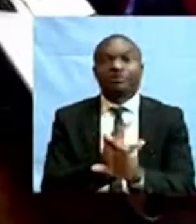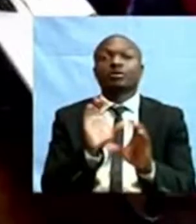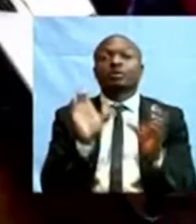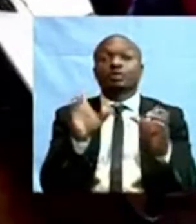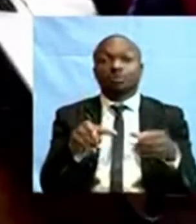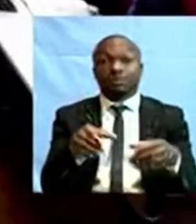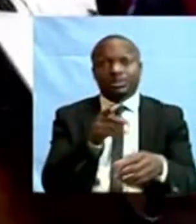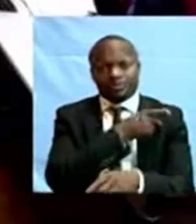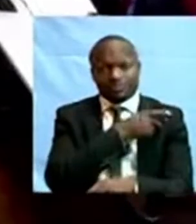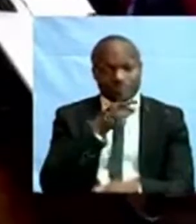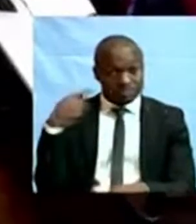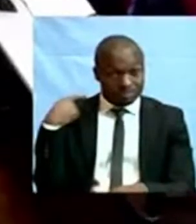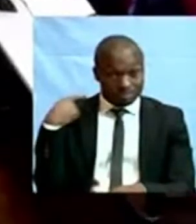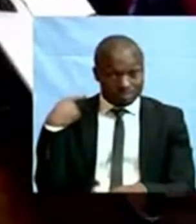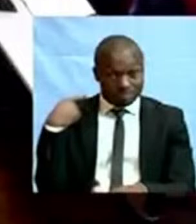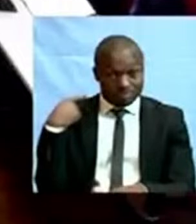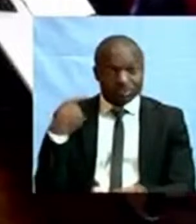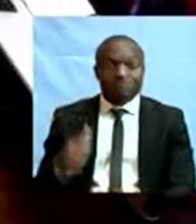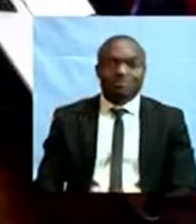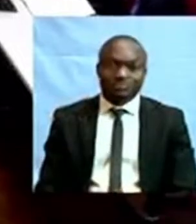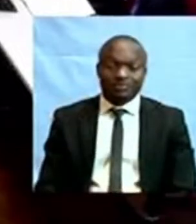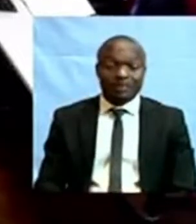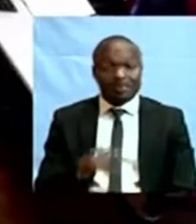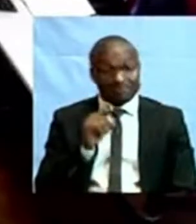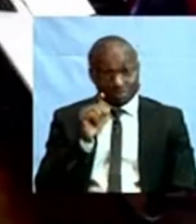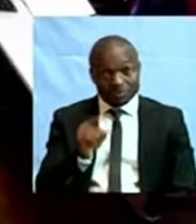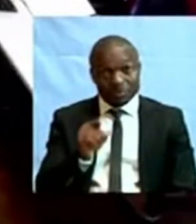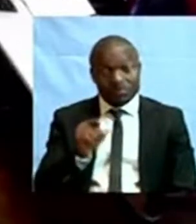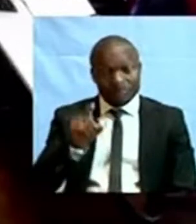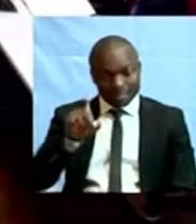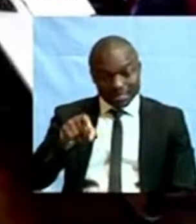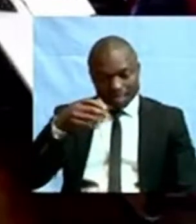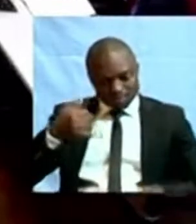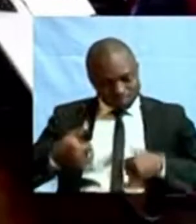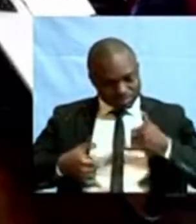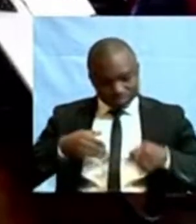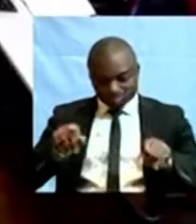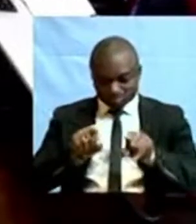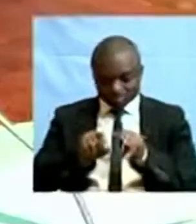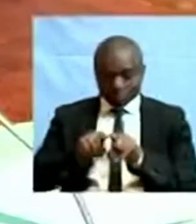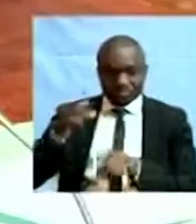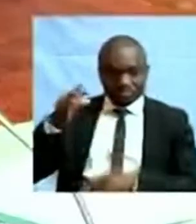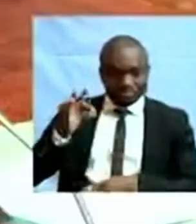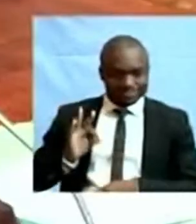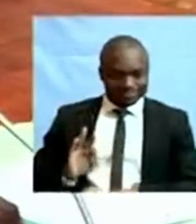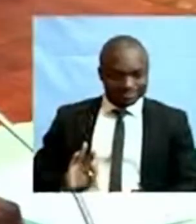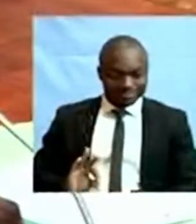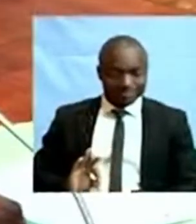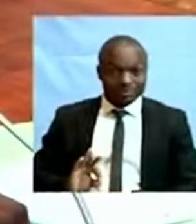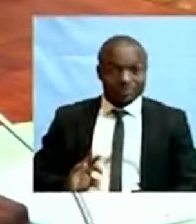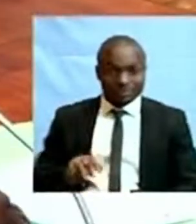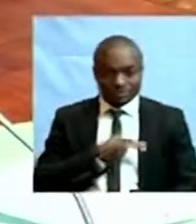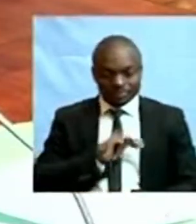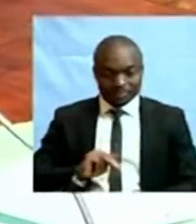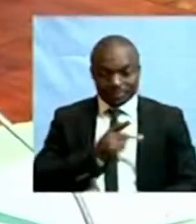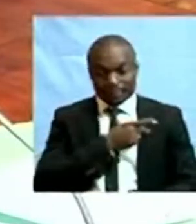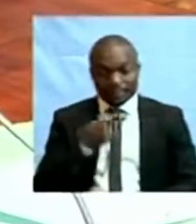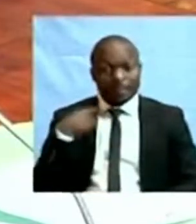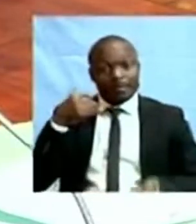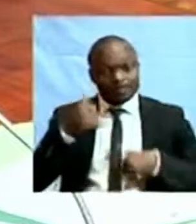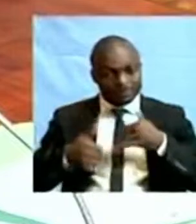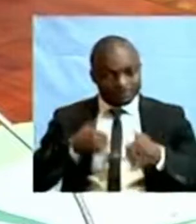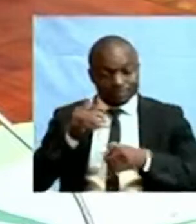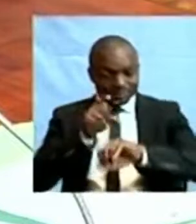committee, you're appearing before a miniature parliament, therefore you tend to enjoy the same benefits that are enjoyed by honorable members of parliament during